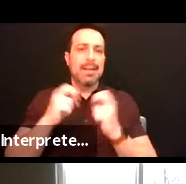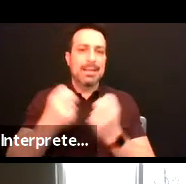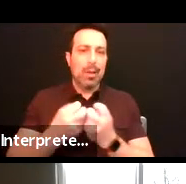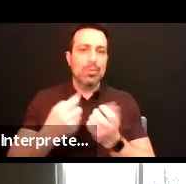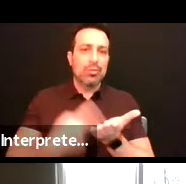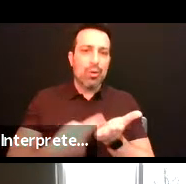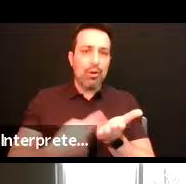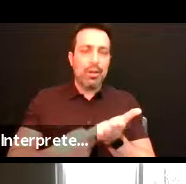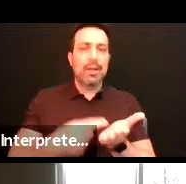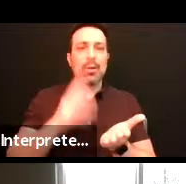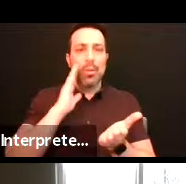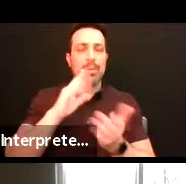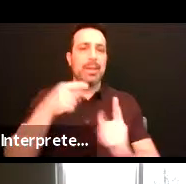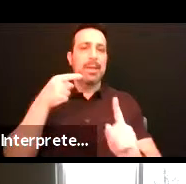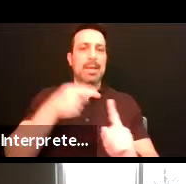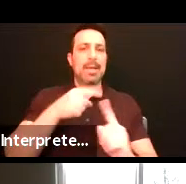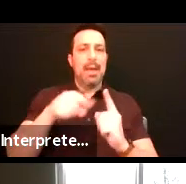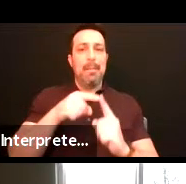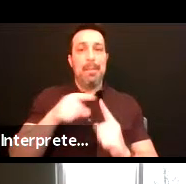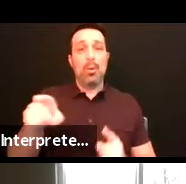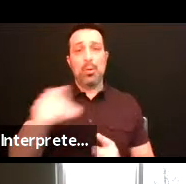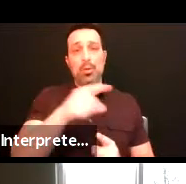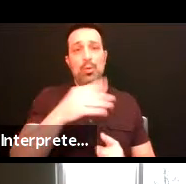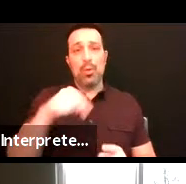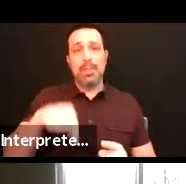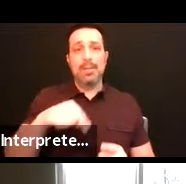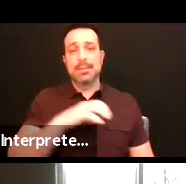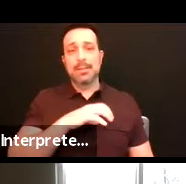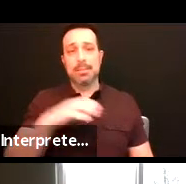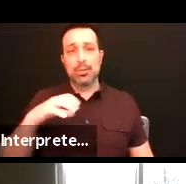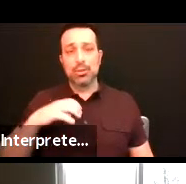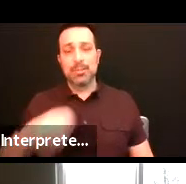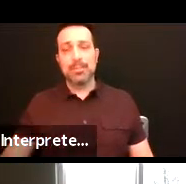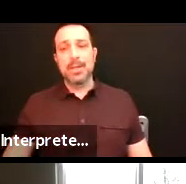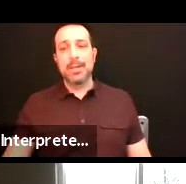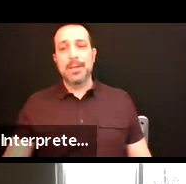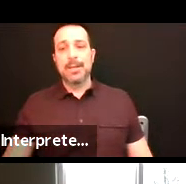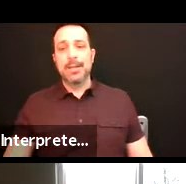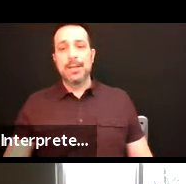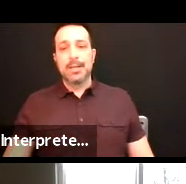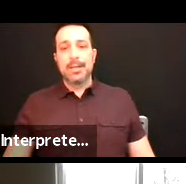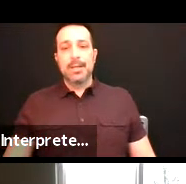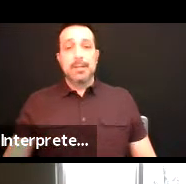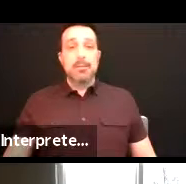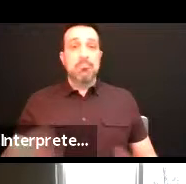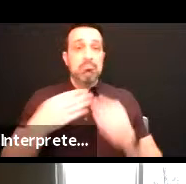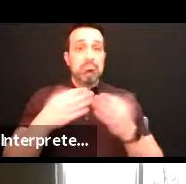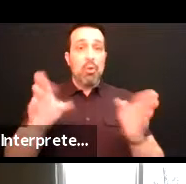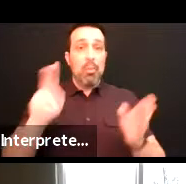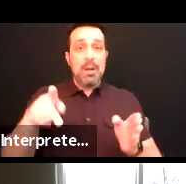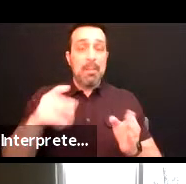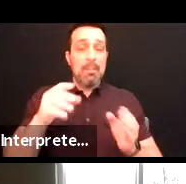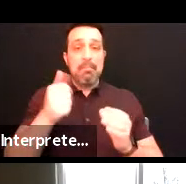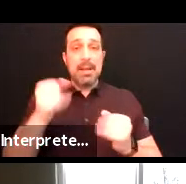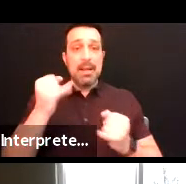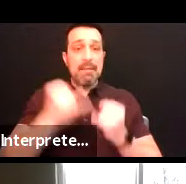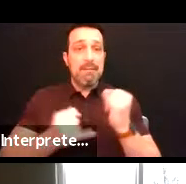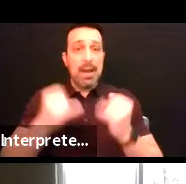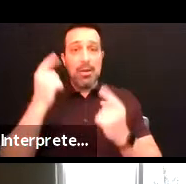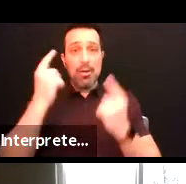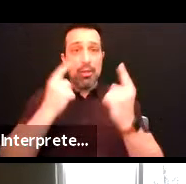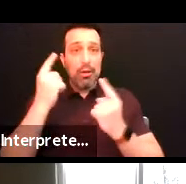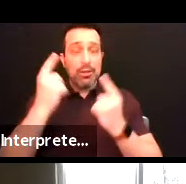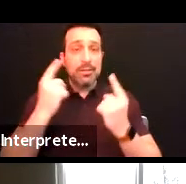and will be about you and this commission. Just wanted to open it up if there are any final thoughts